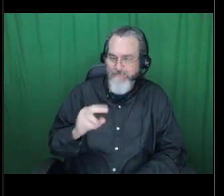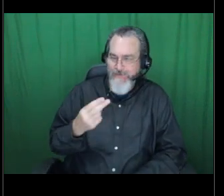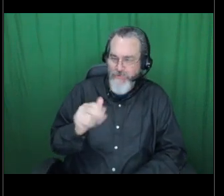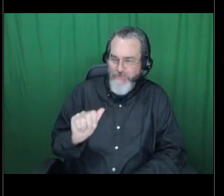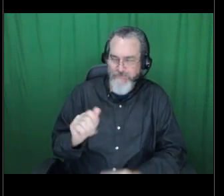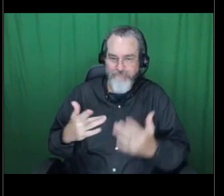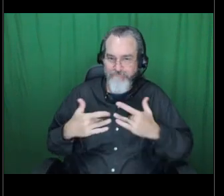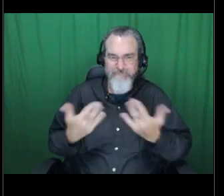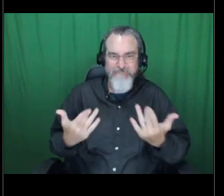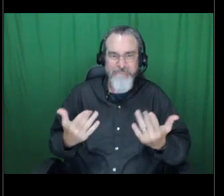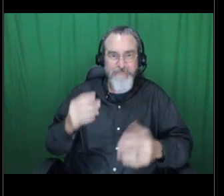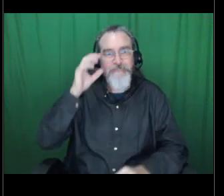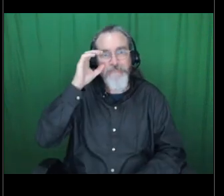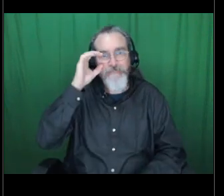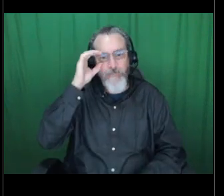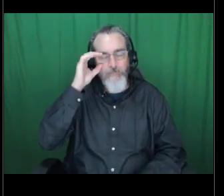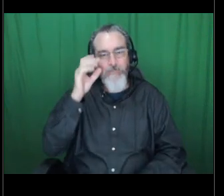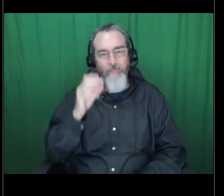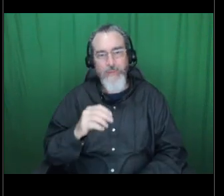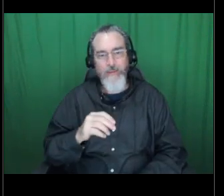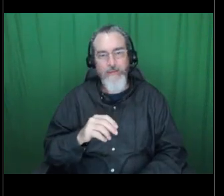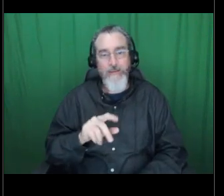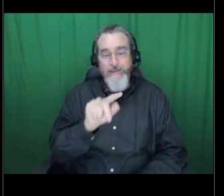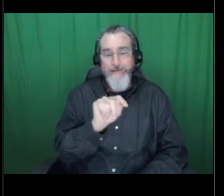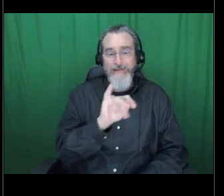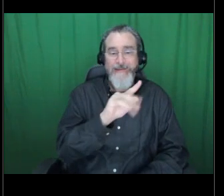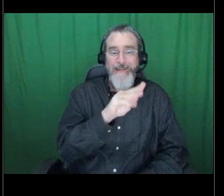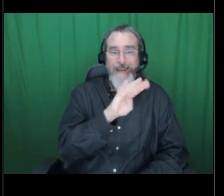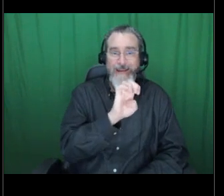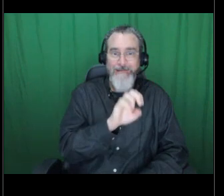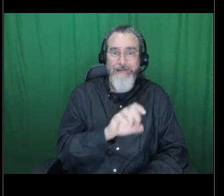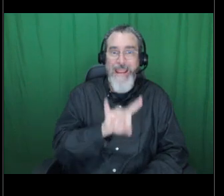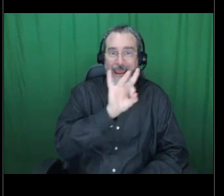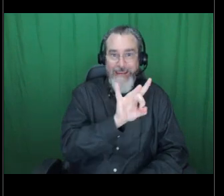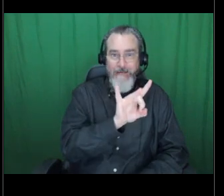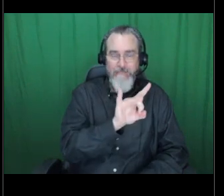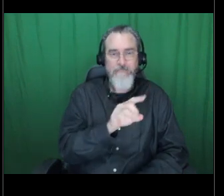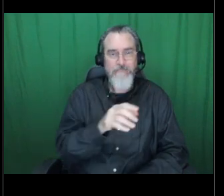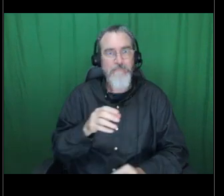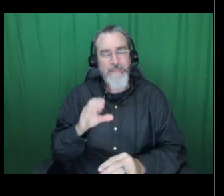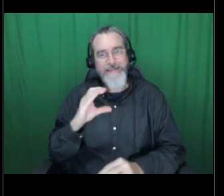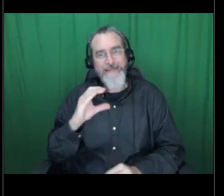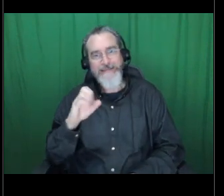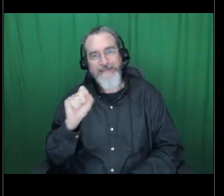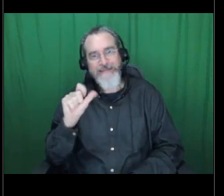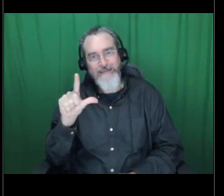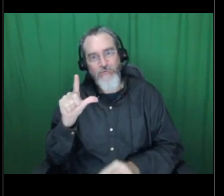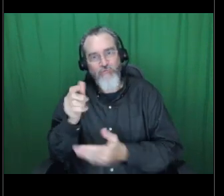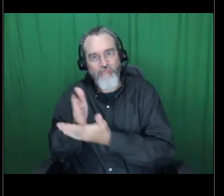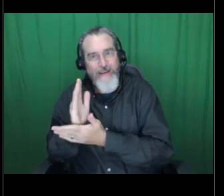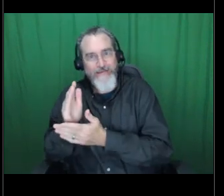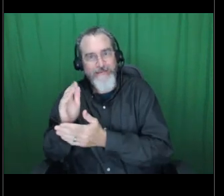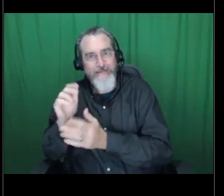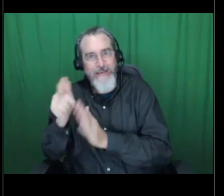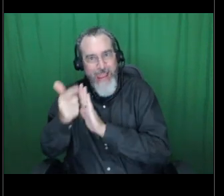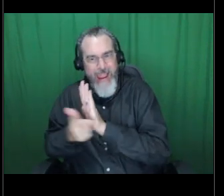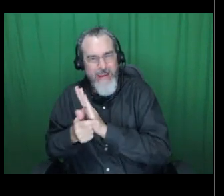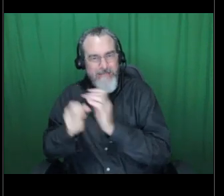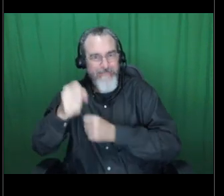Title 8 of the Civil Rights Act of 1968 was enacted